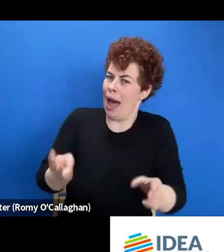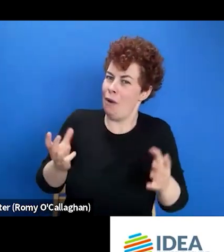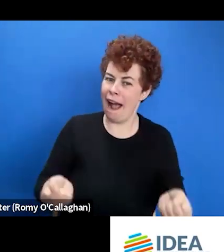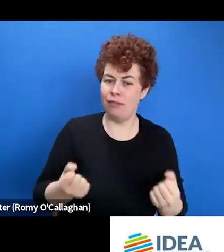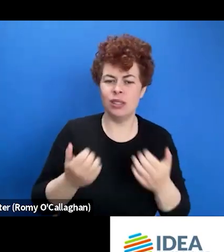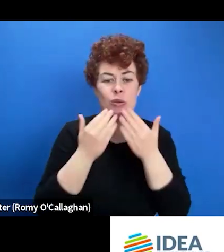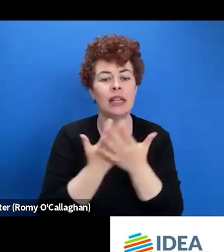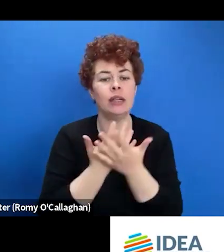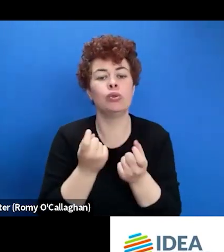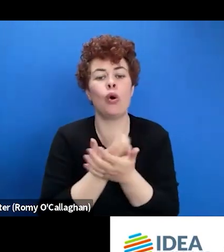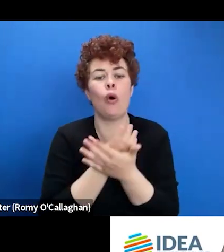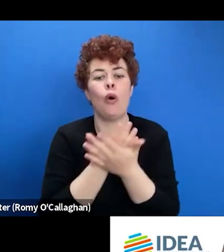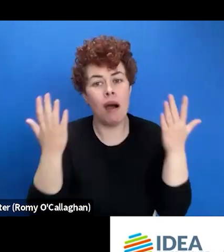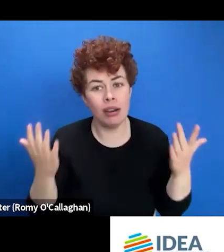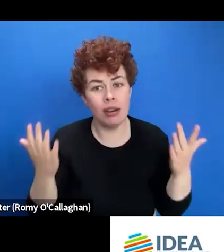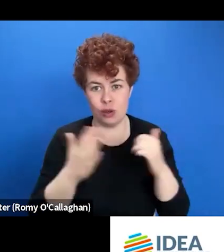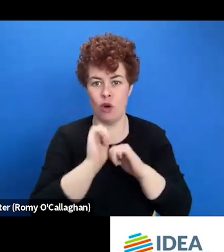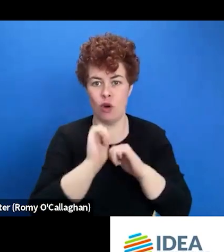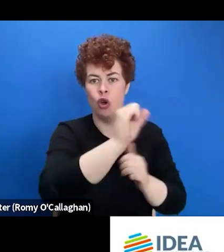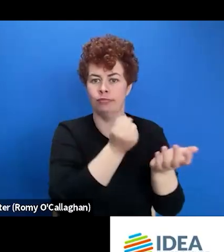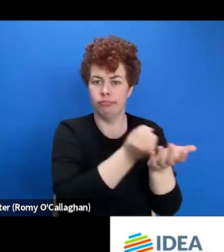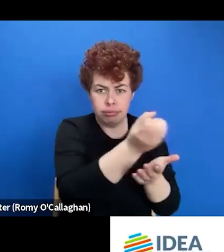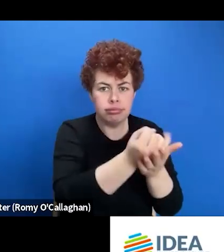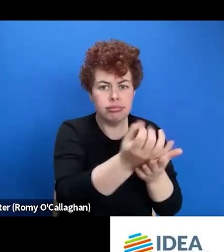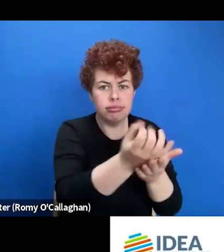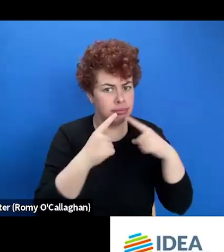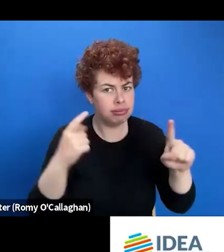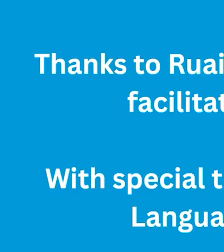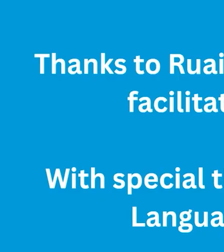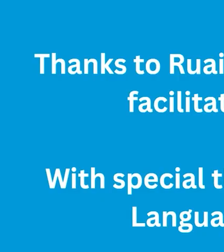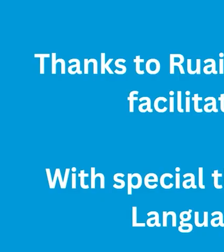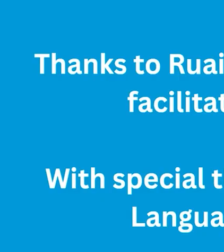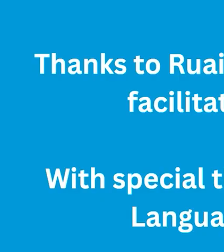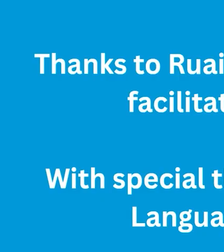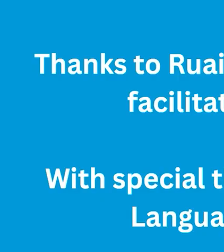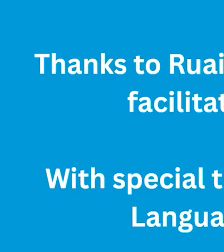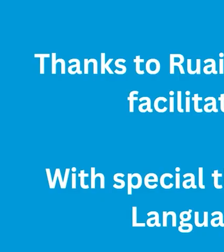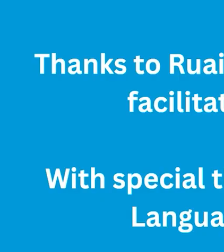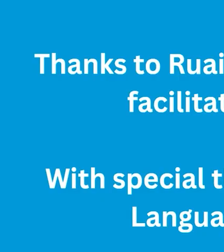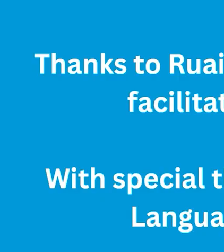amazing testimonies and the story and journey that you've been on.